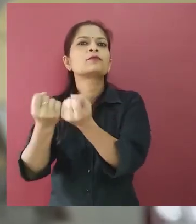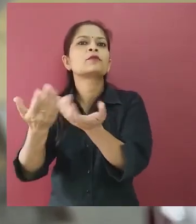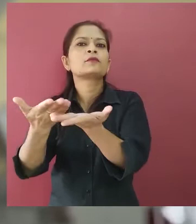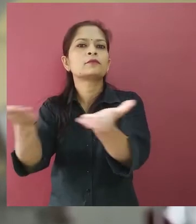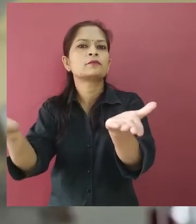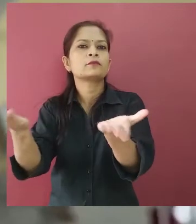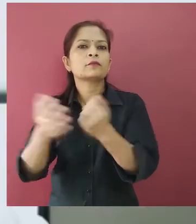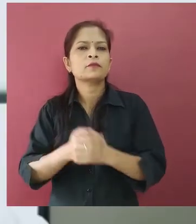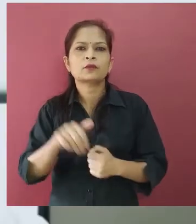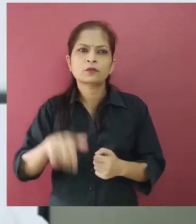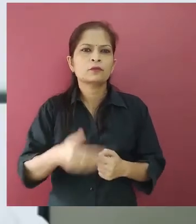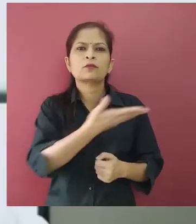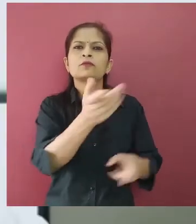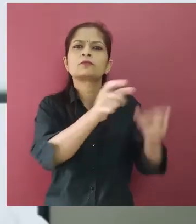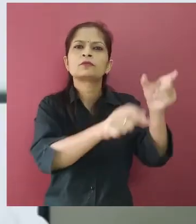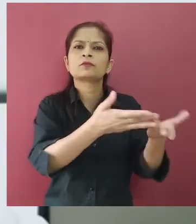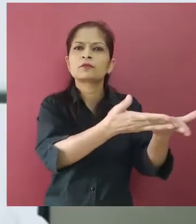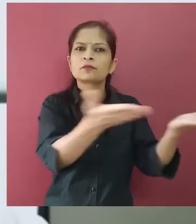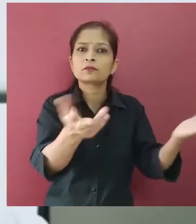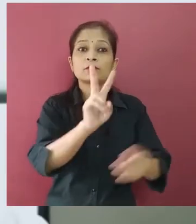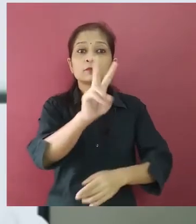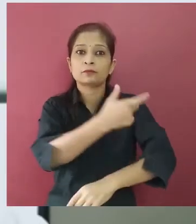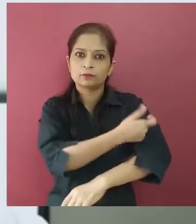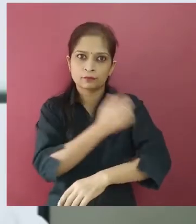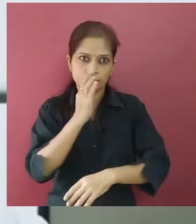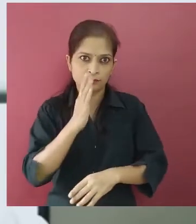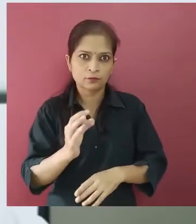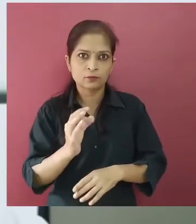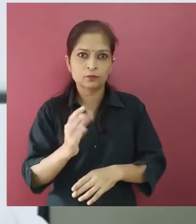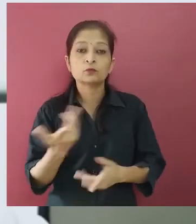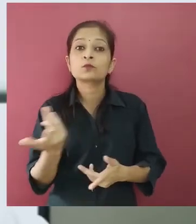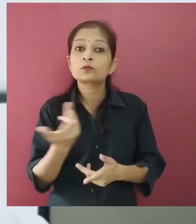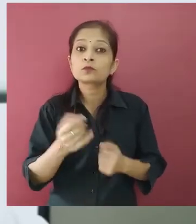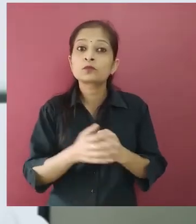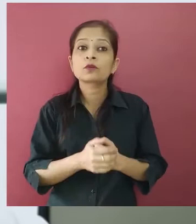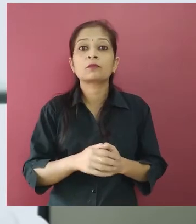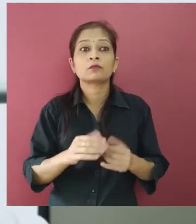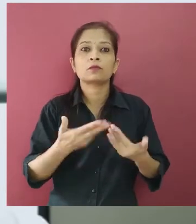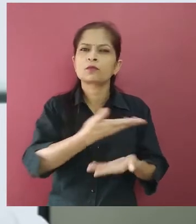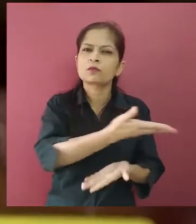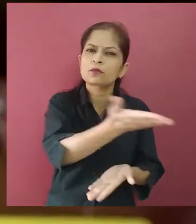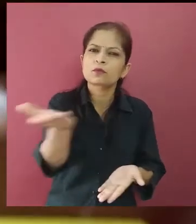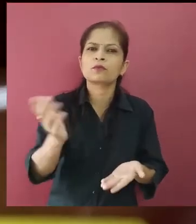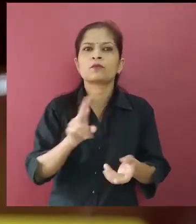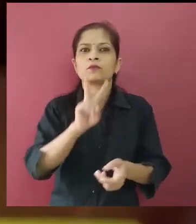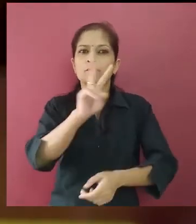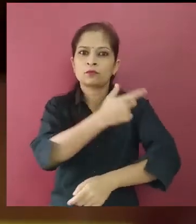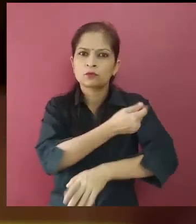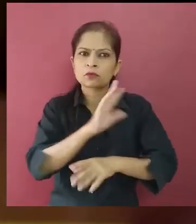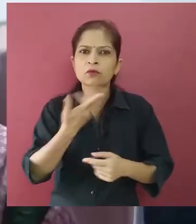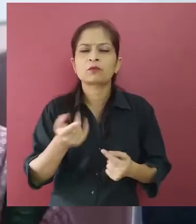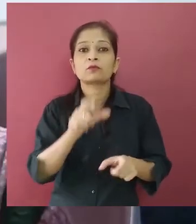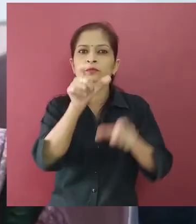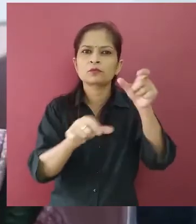For general public also, it is as important to take the vaccination because until we all get vaccinated to a